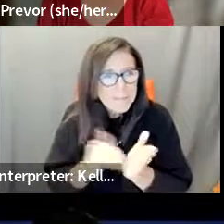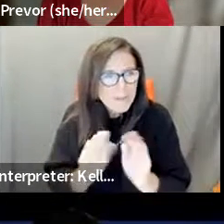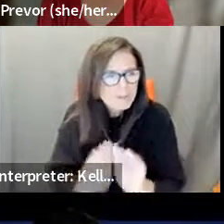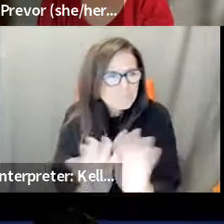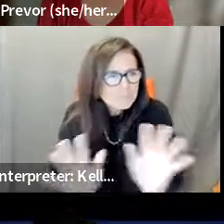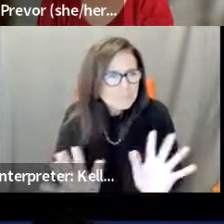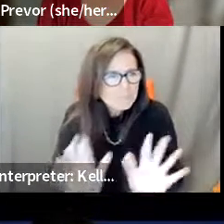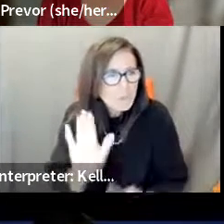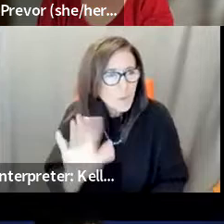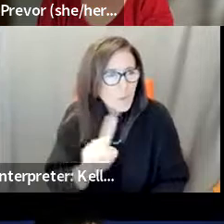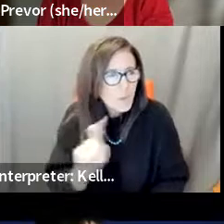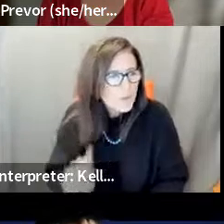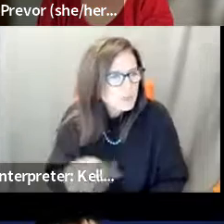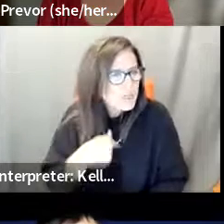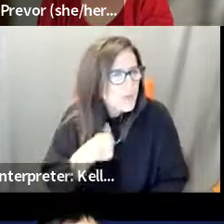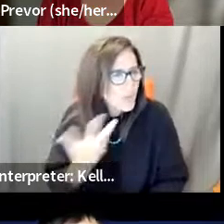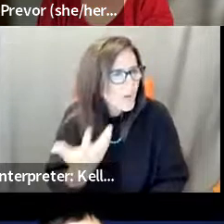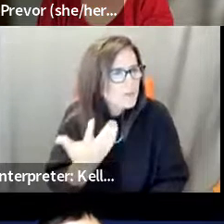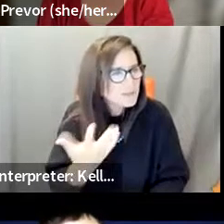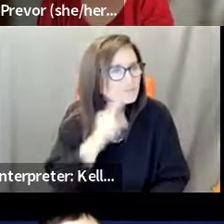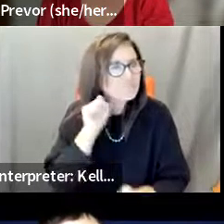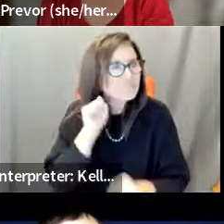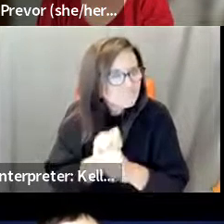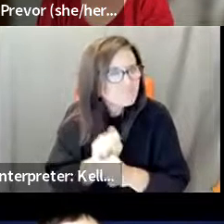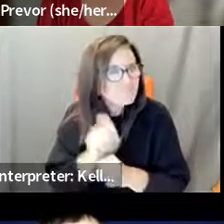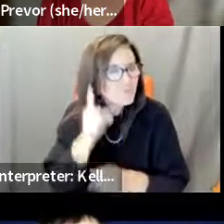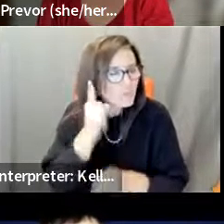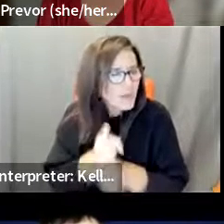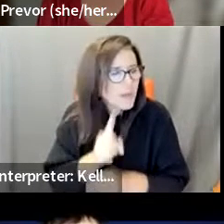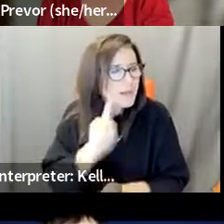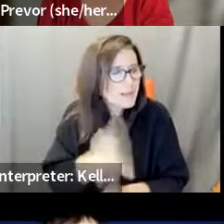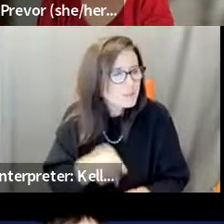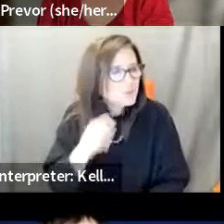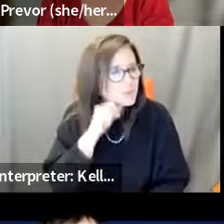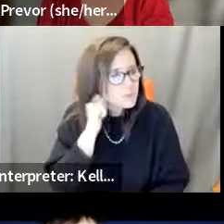elaborate so I can make sure that we're getting the right answer to your question.